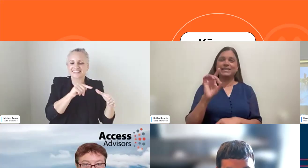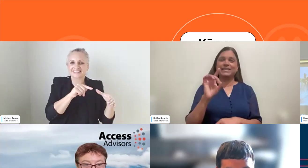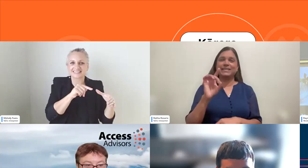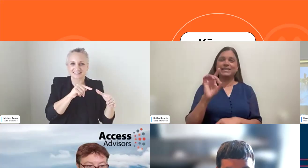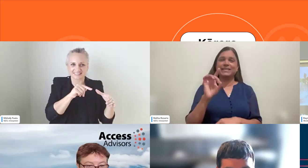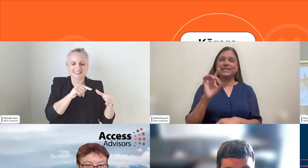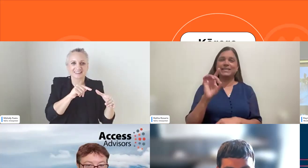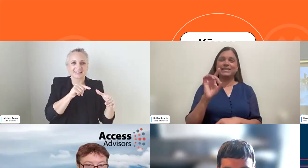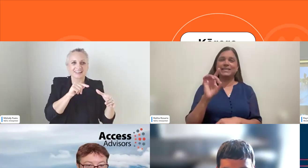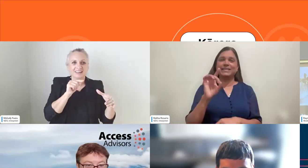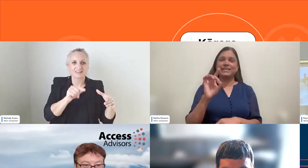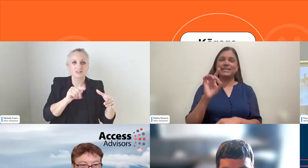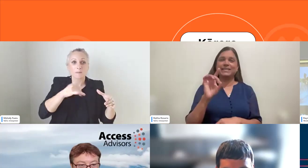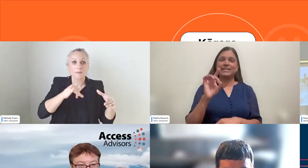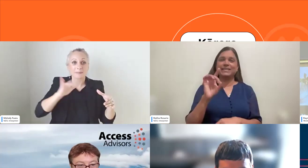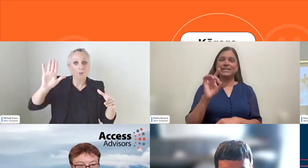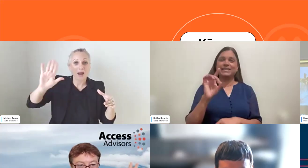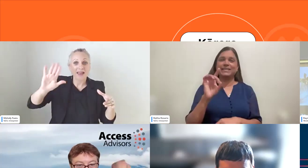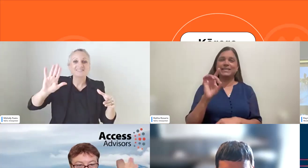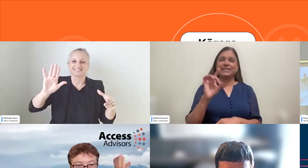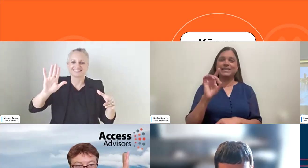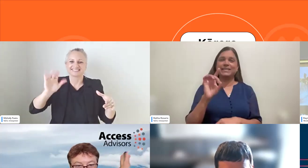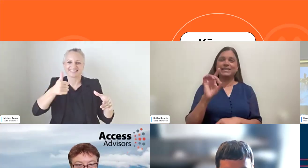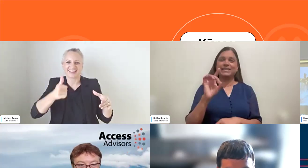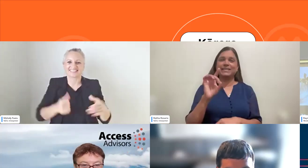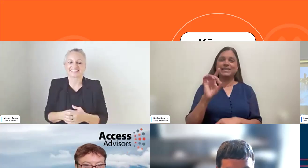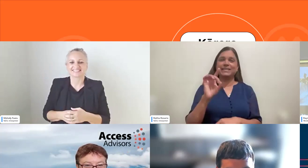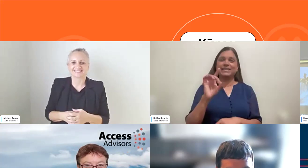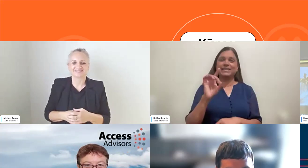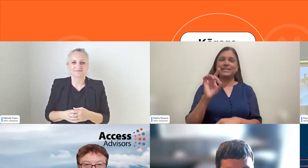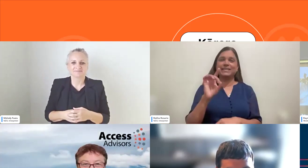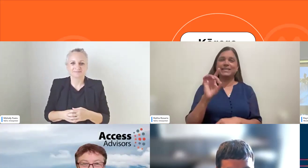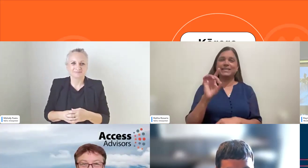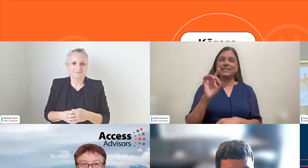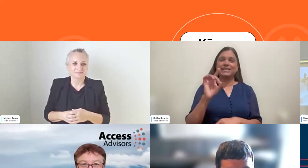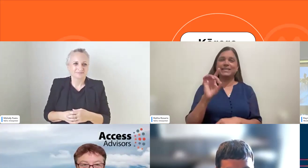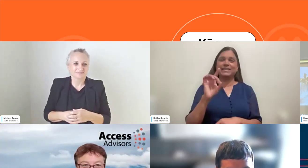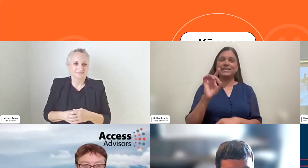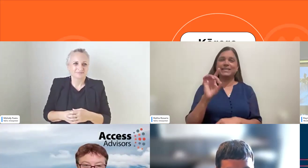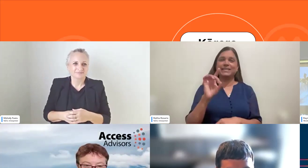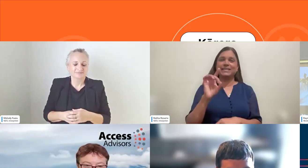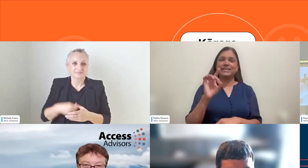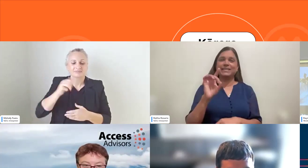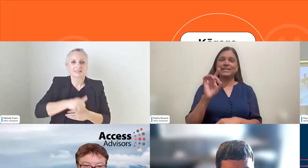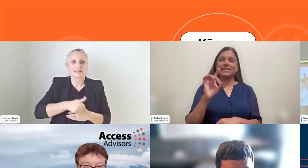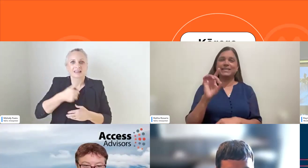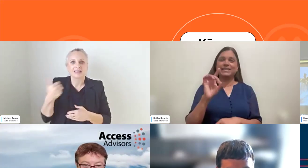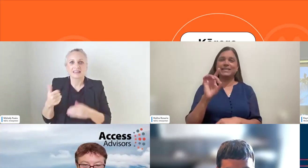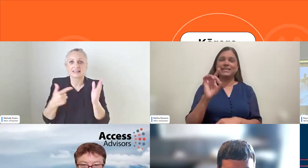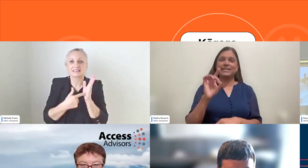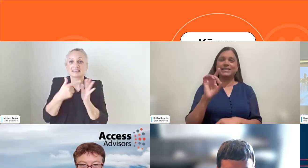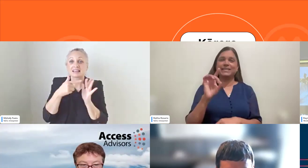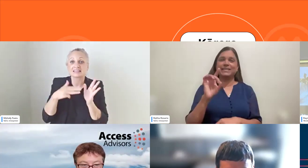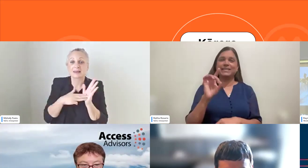give a wave so we know who's who. Is that one way of doing it? Very good. Rightio, there we got Tim Young is